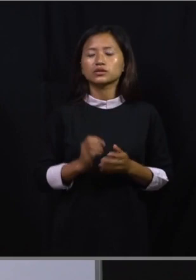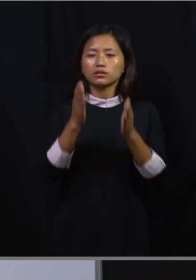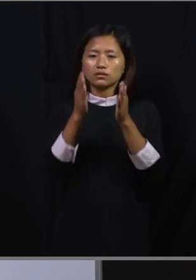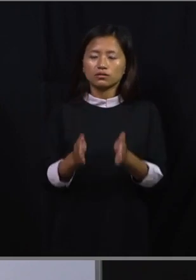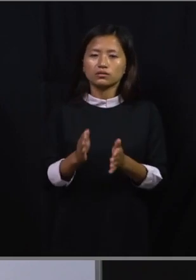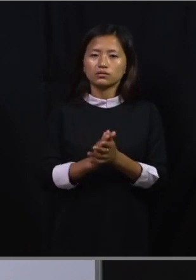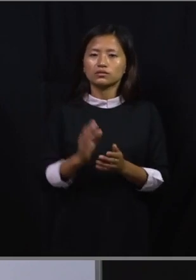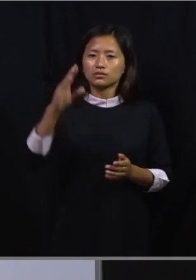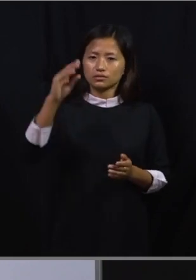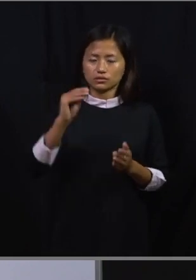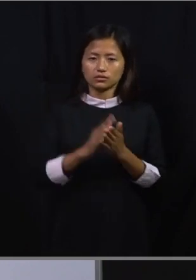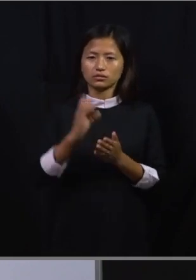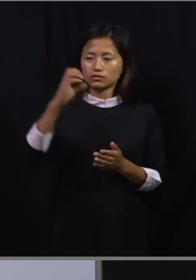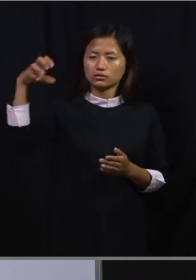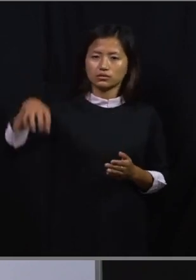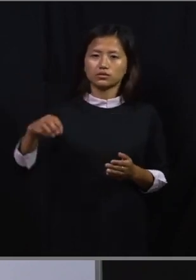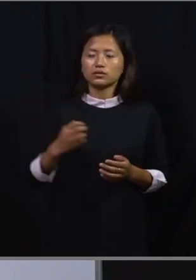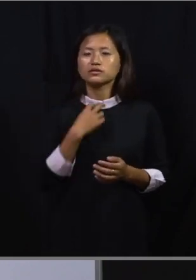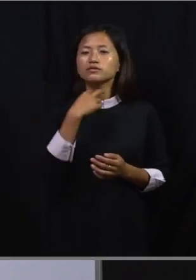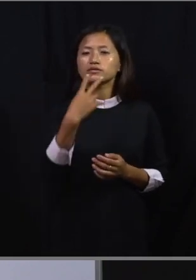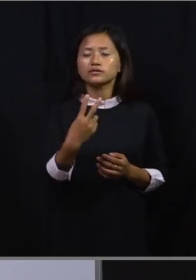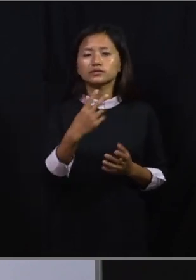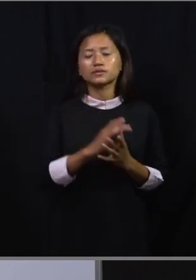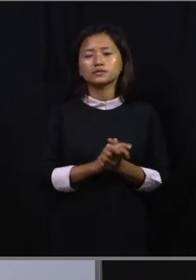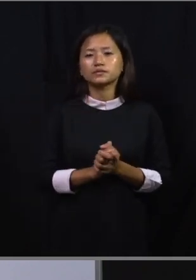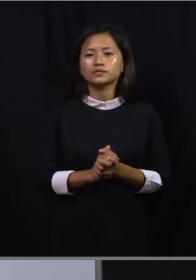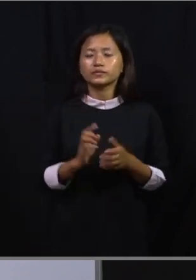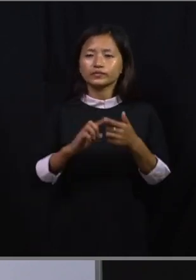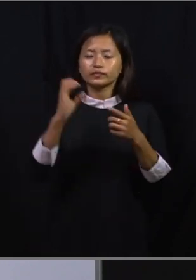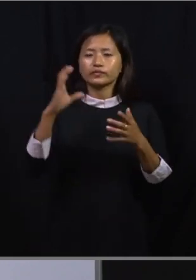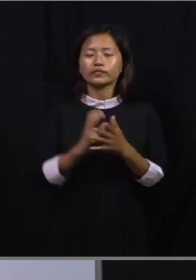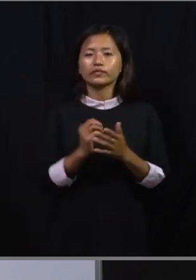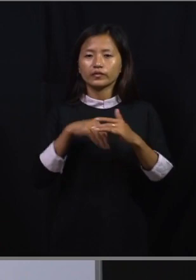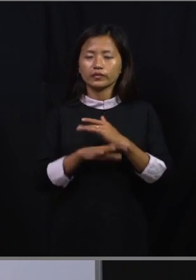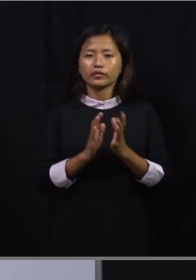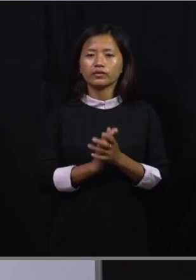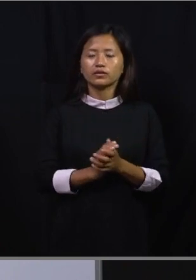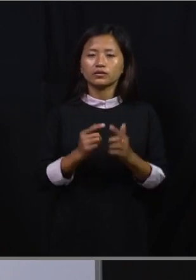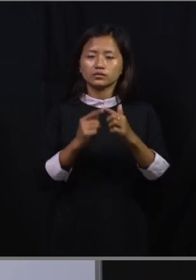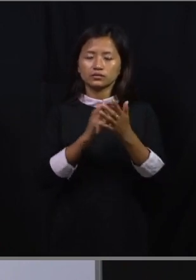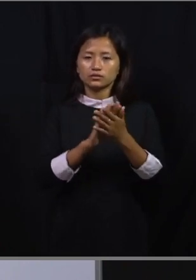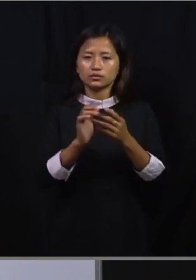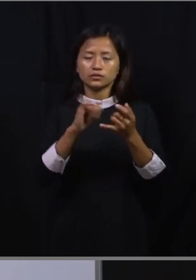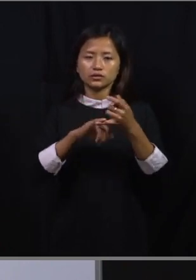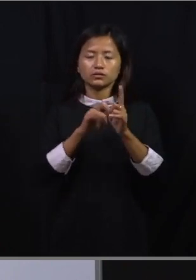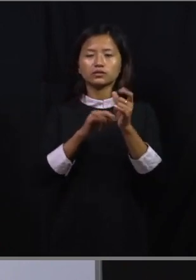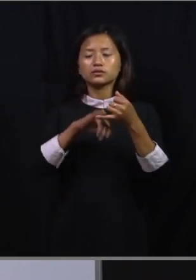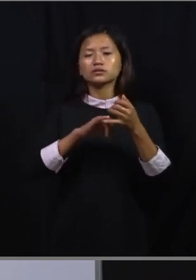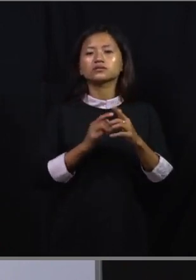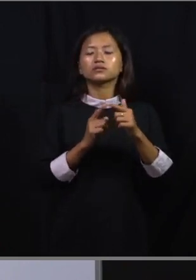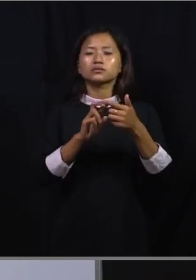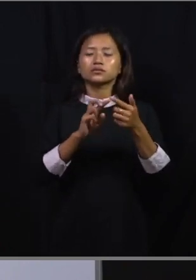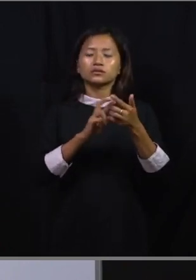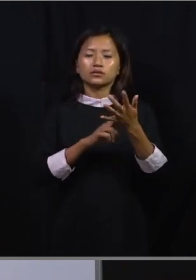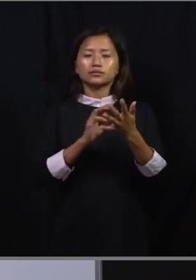the least developed countries has a voice in the economy, or especially in the trading system, okay? And also